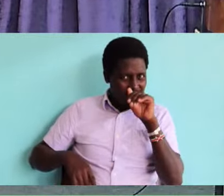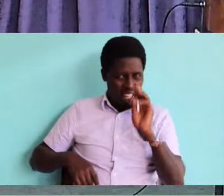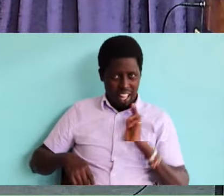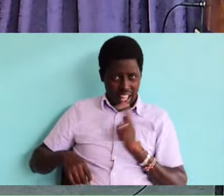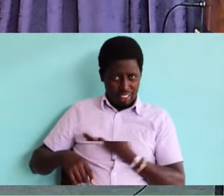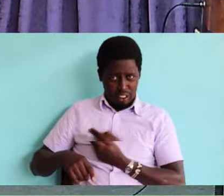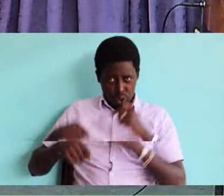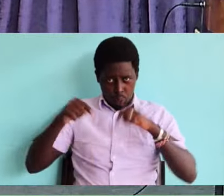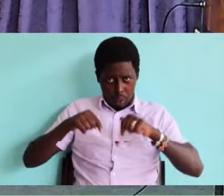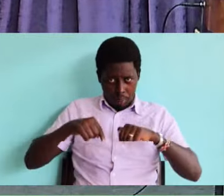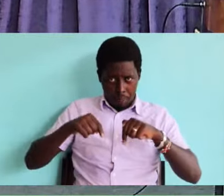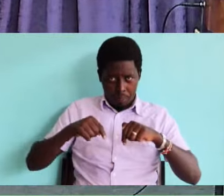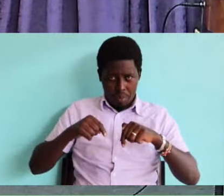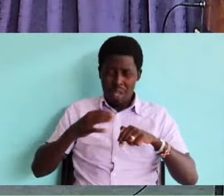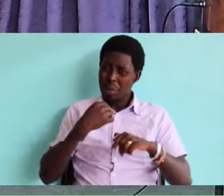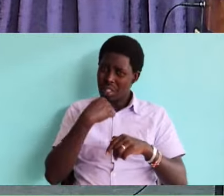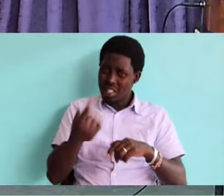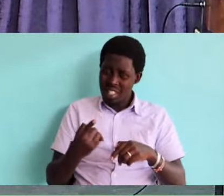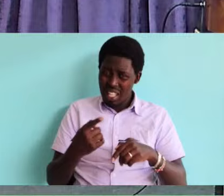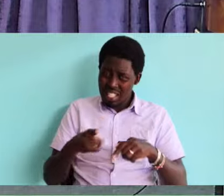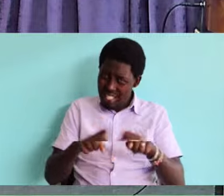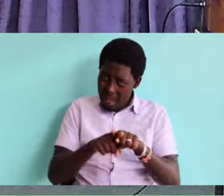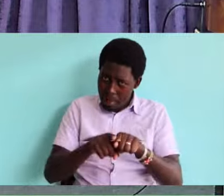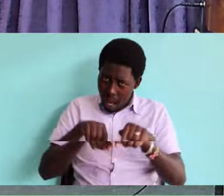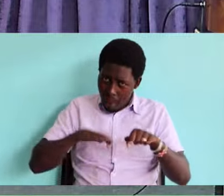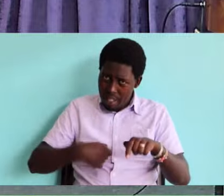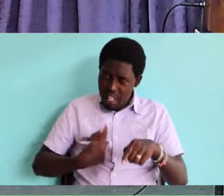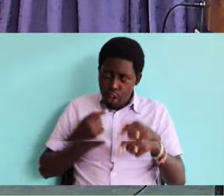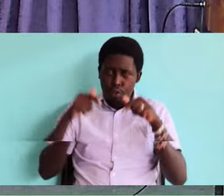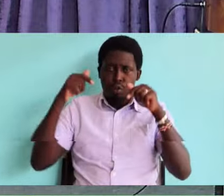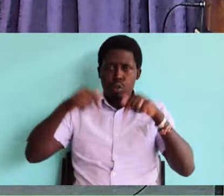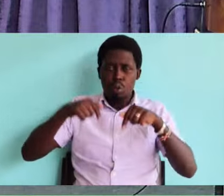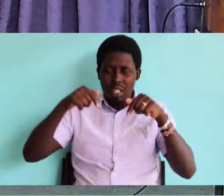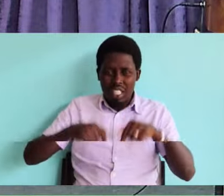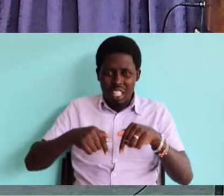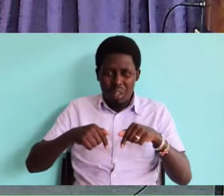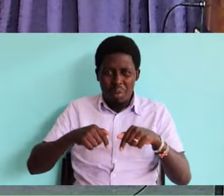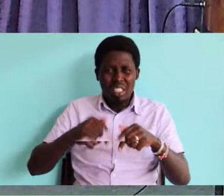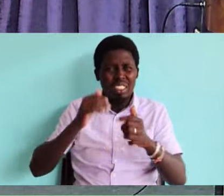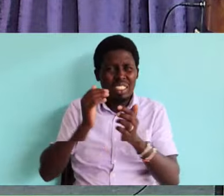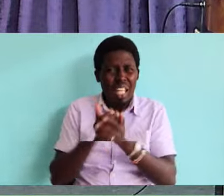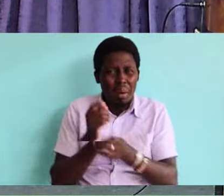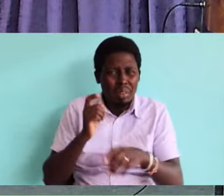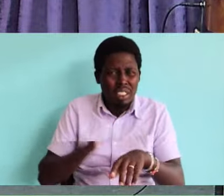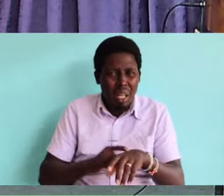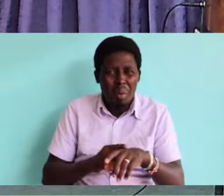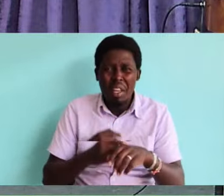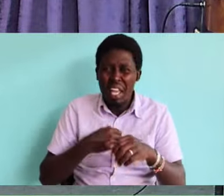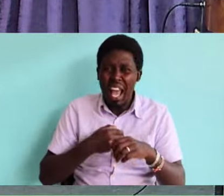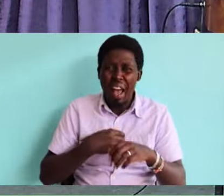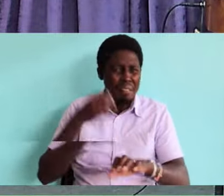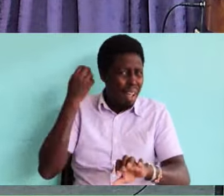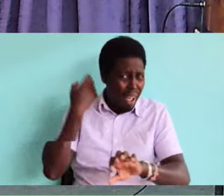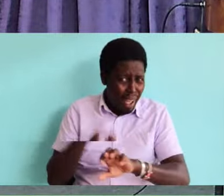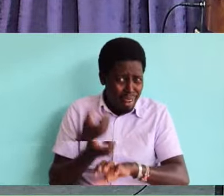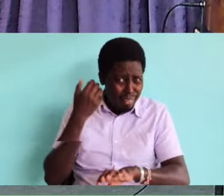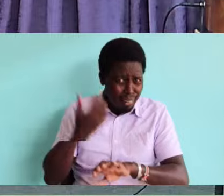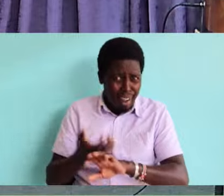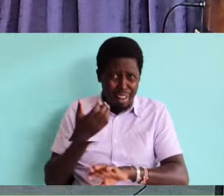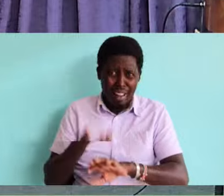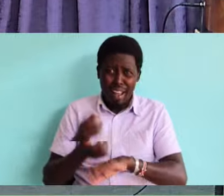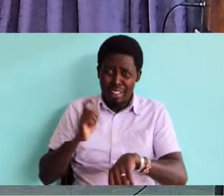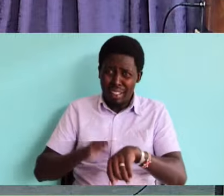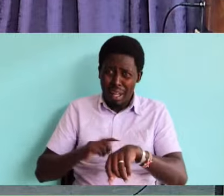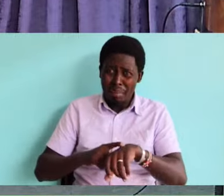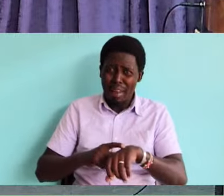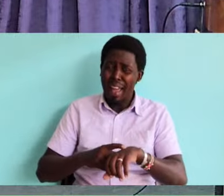I would say that even today, there are times when we go through tough times, difficult times